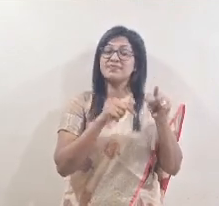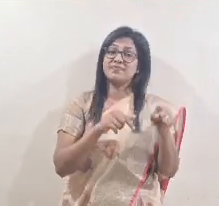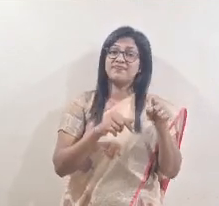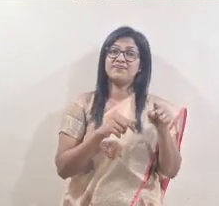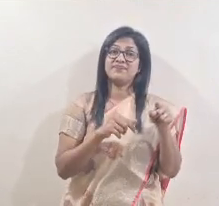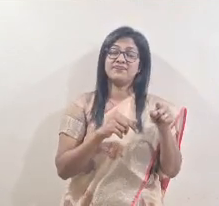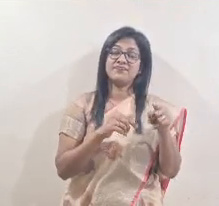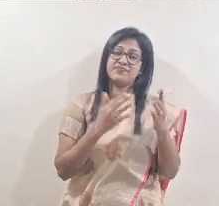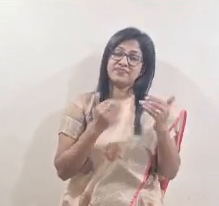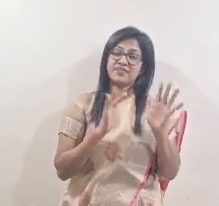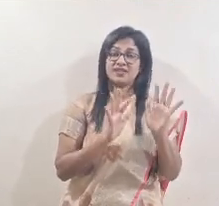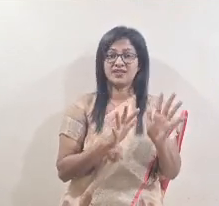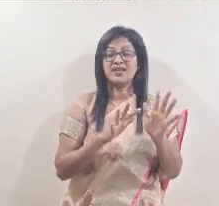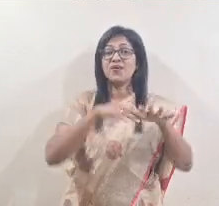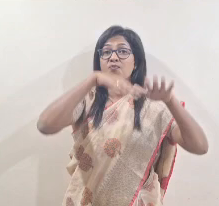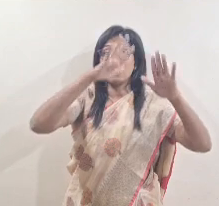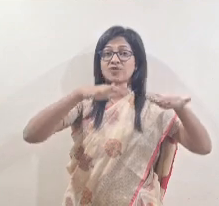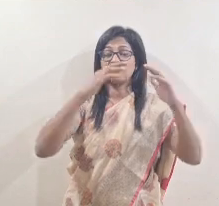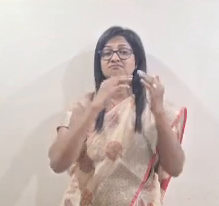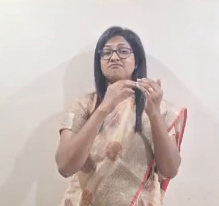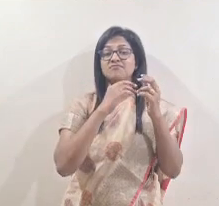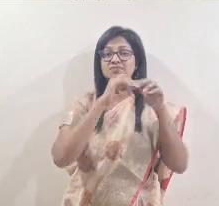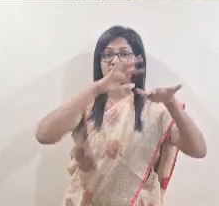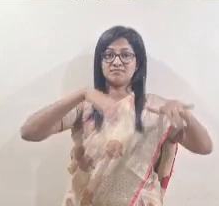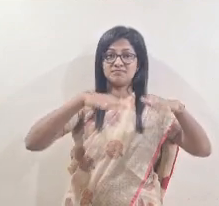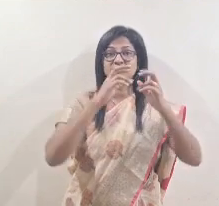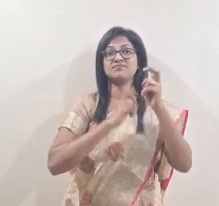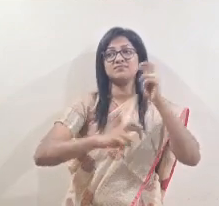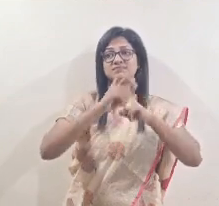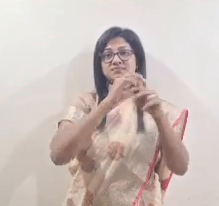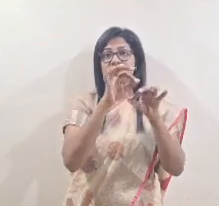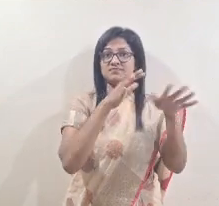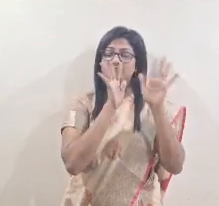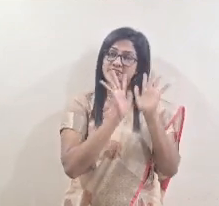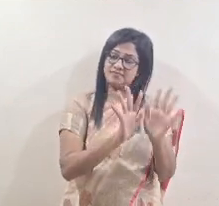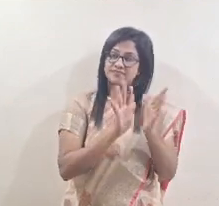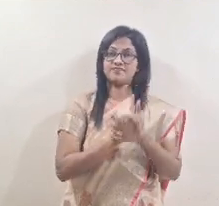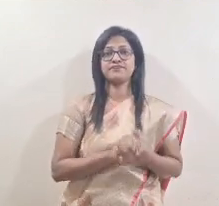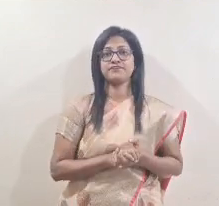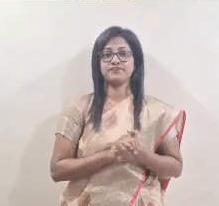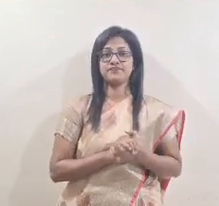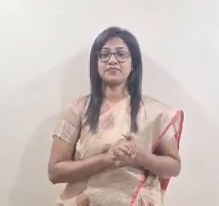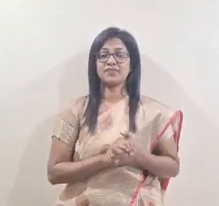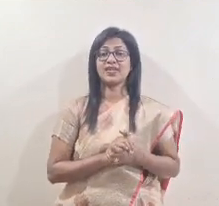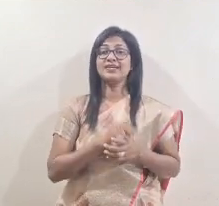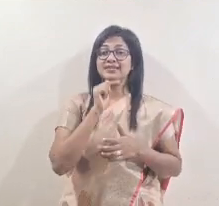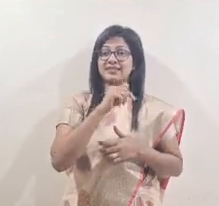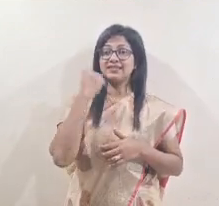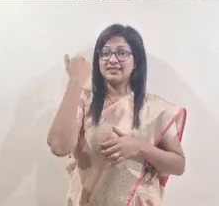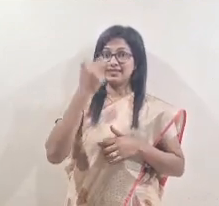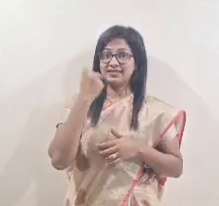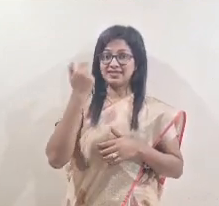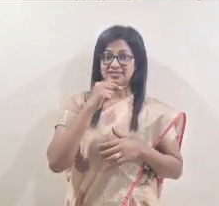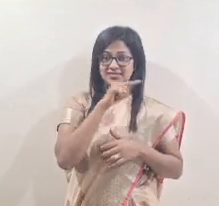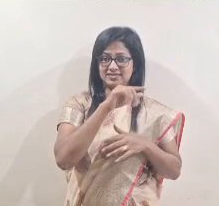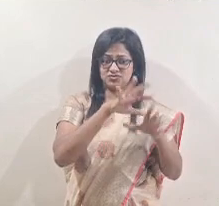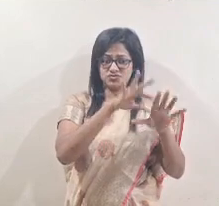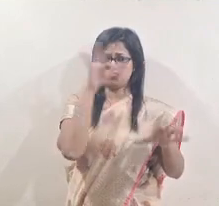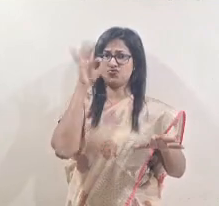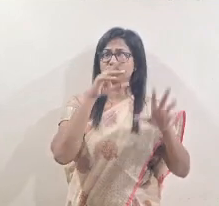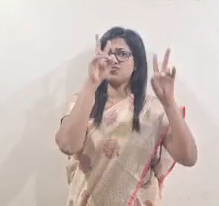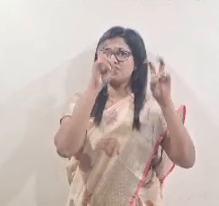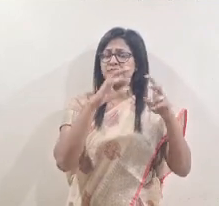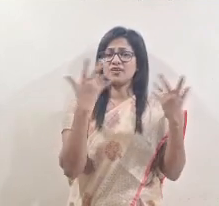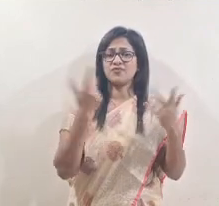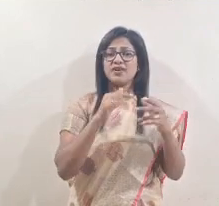of having water transport in the city. So the reason for which I took the study was that